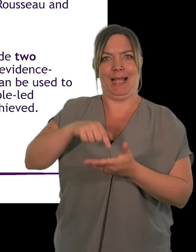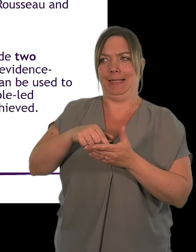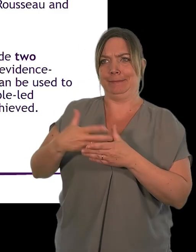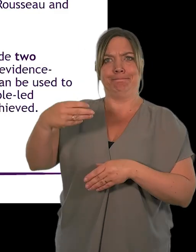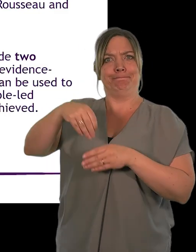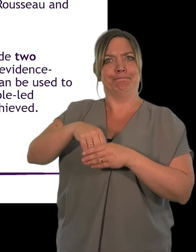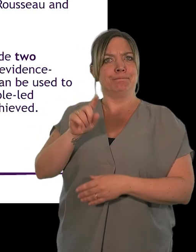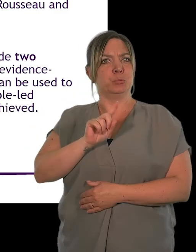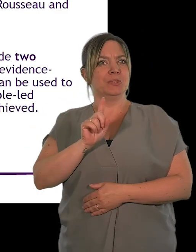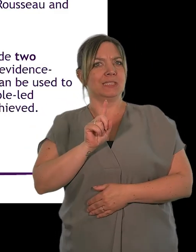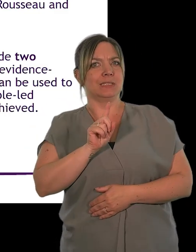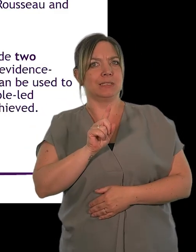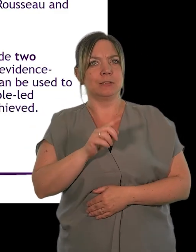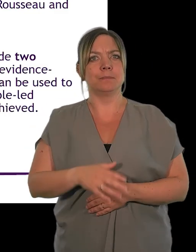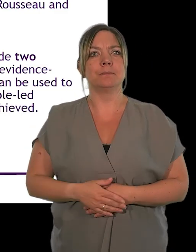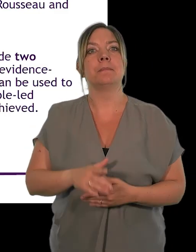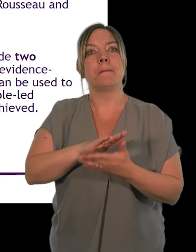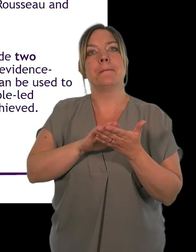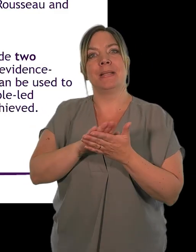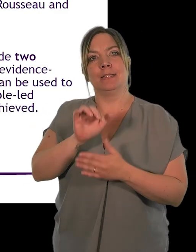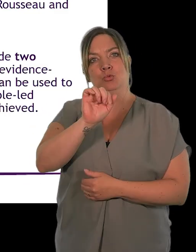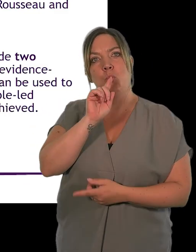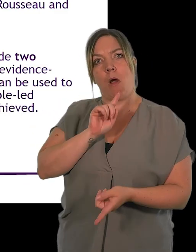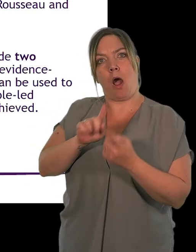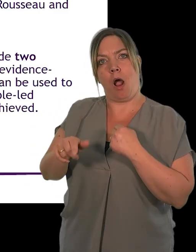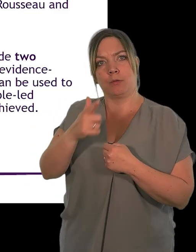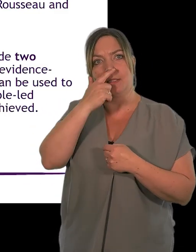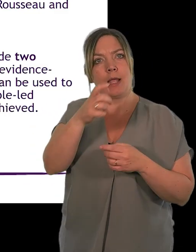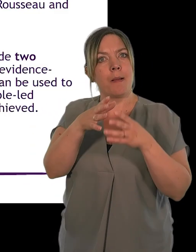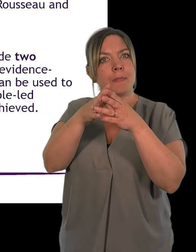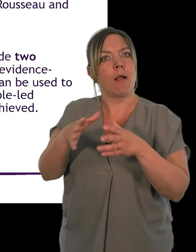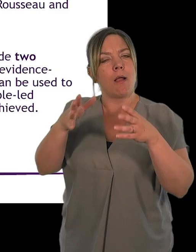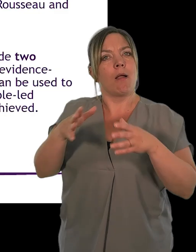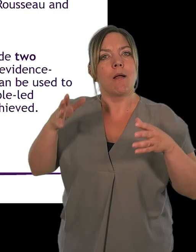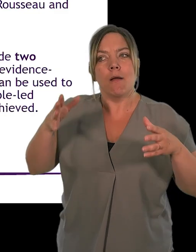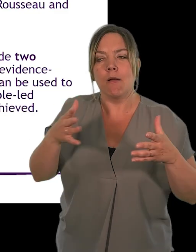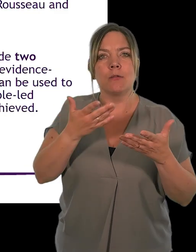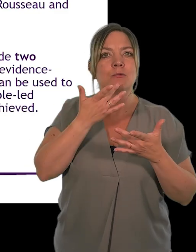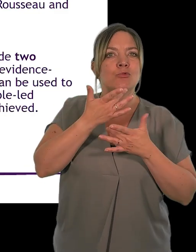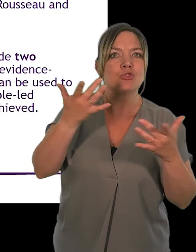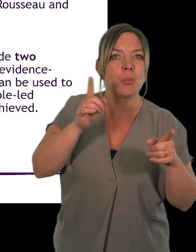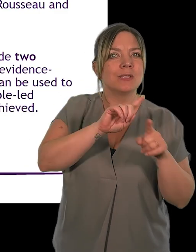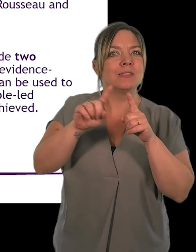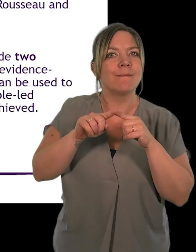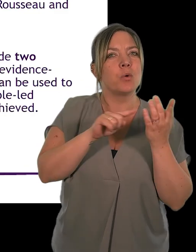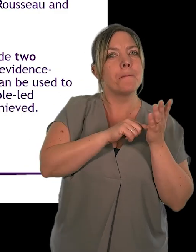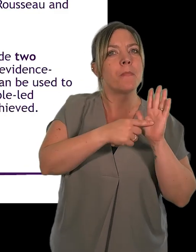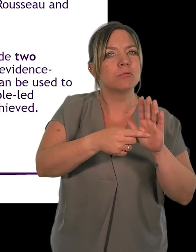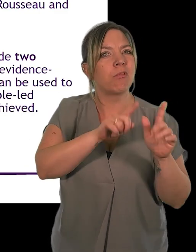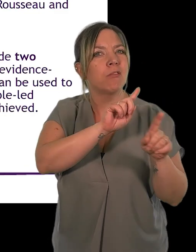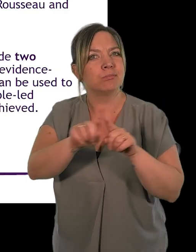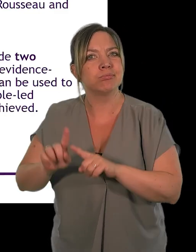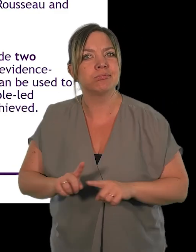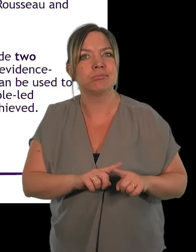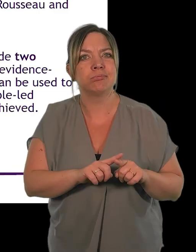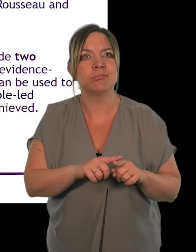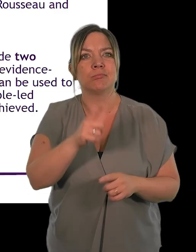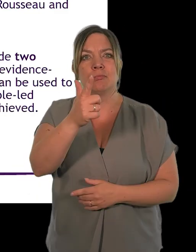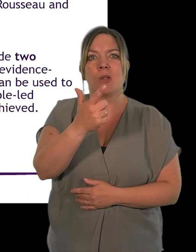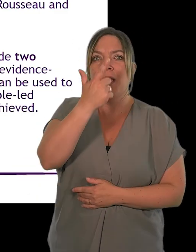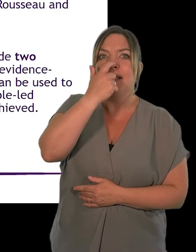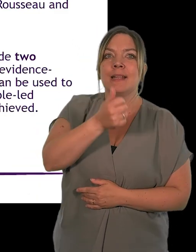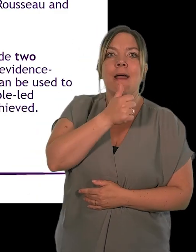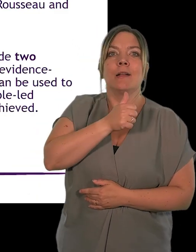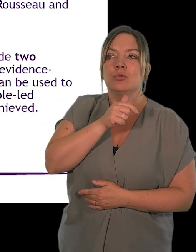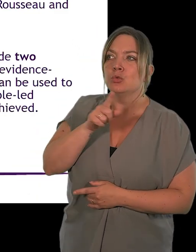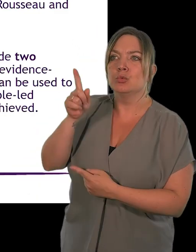the. Consider drawing on the work of key writers in this area, such as Behrens, Rousseau